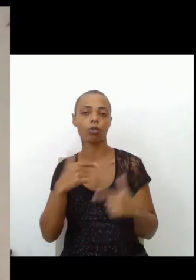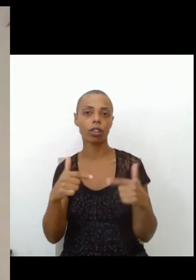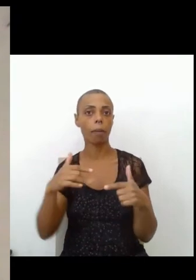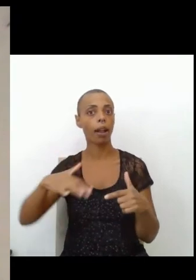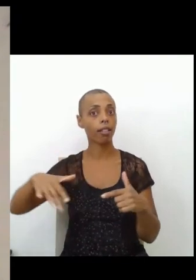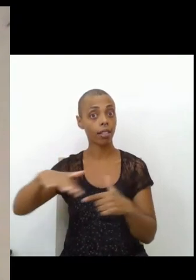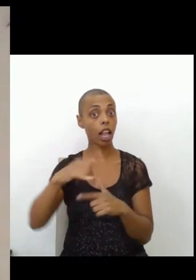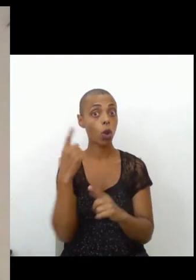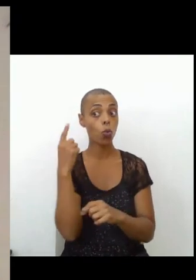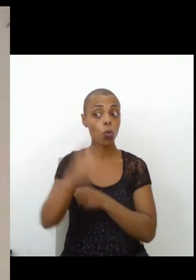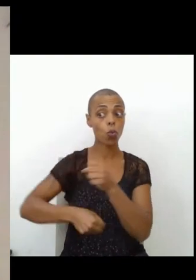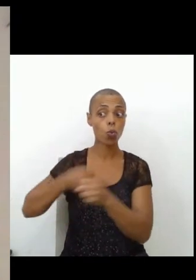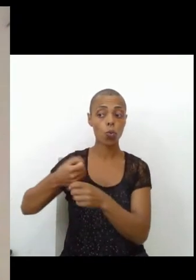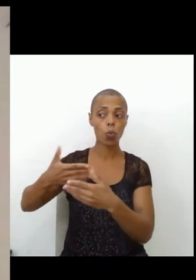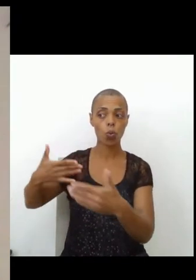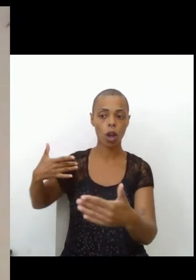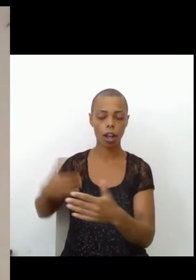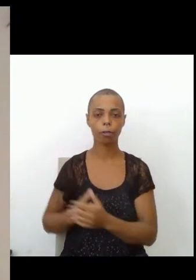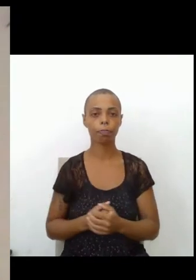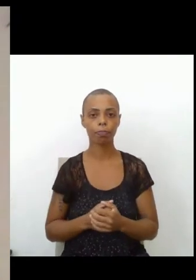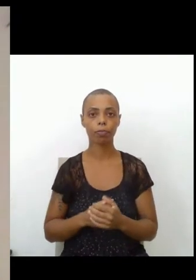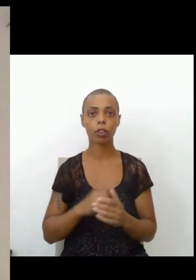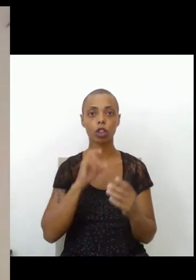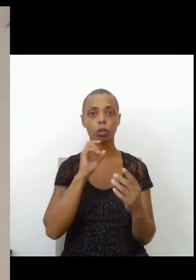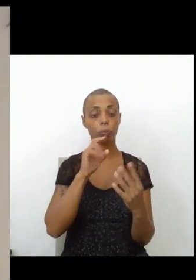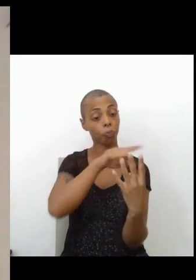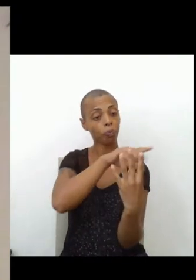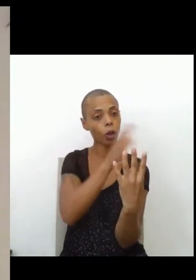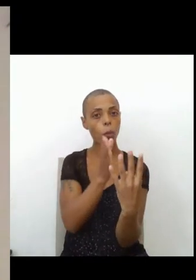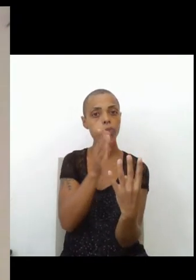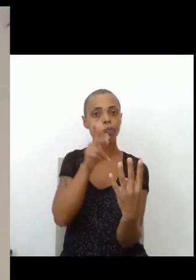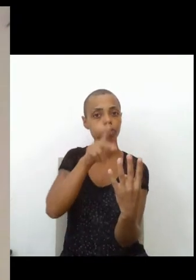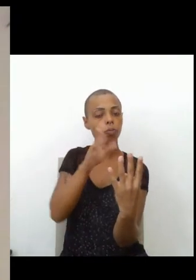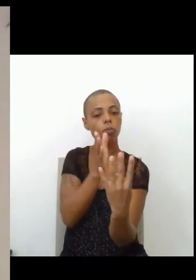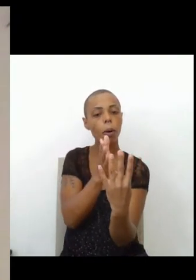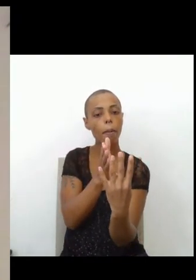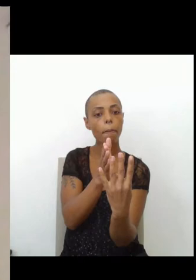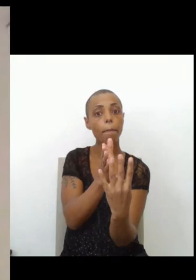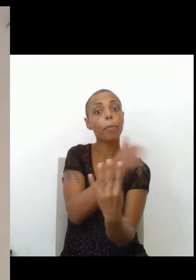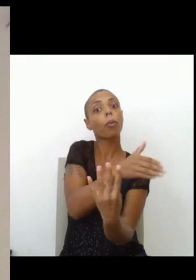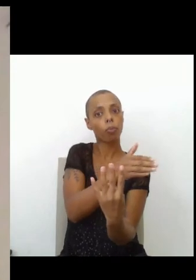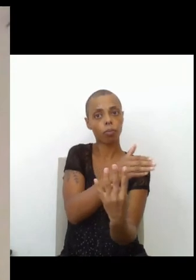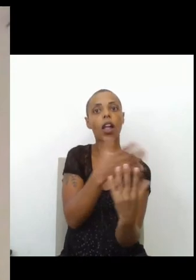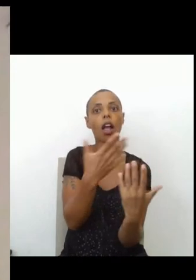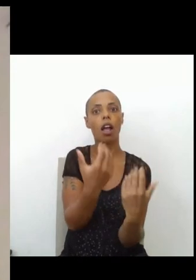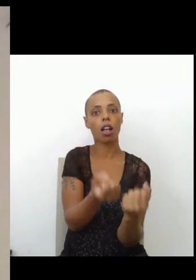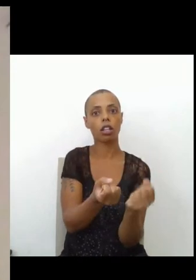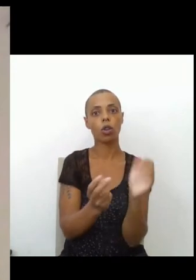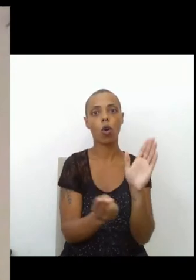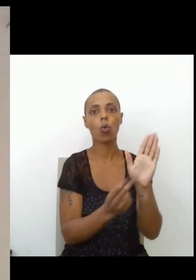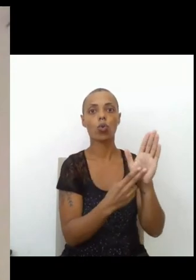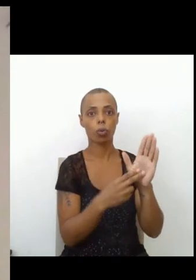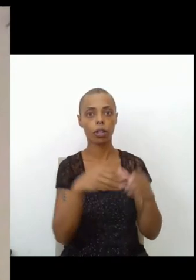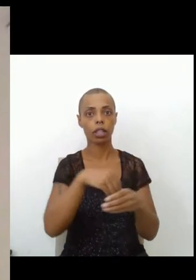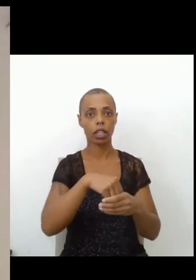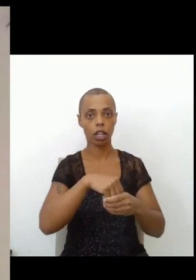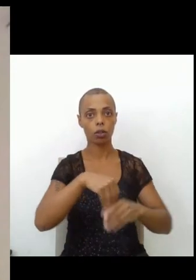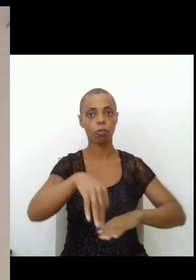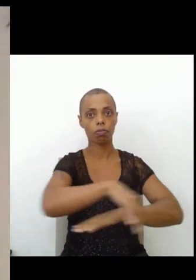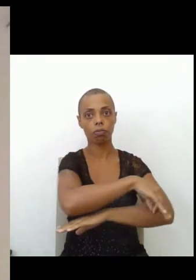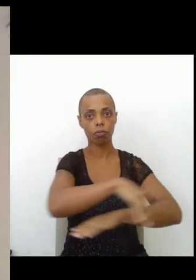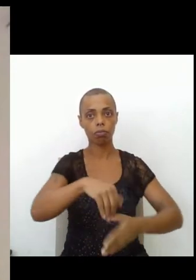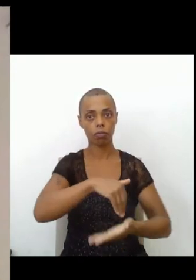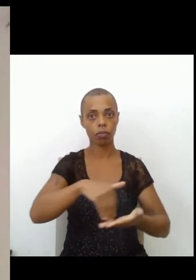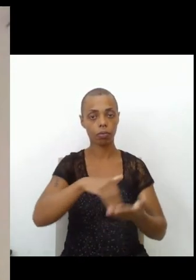only three quarters there to come out in the architecture office only one in three dared to do